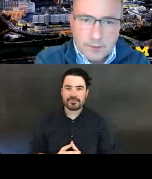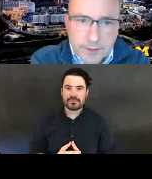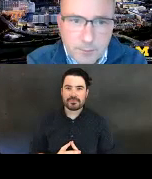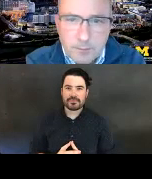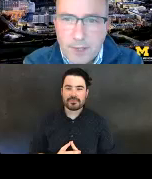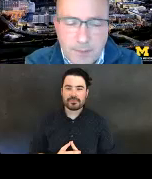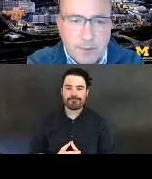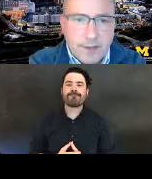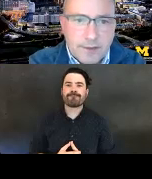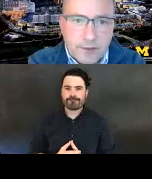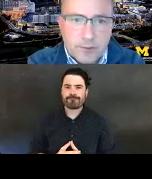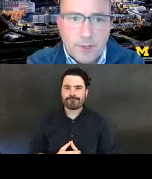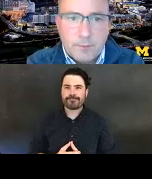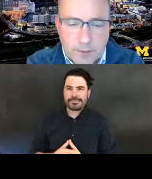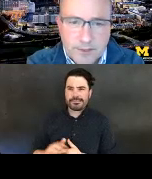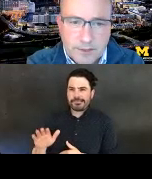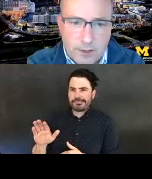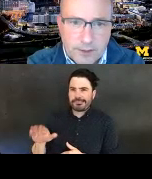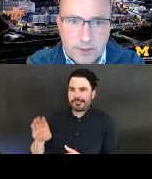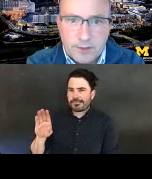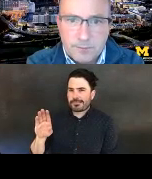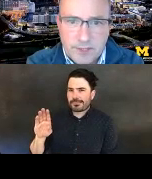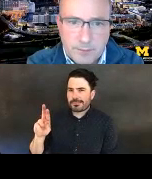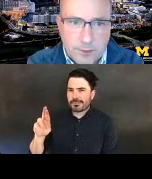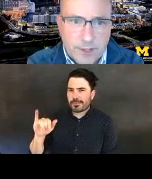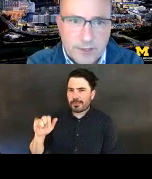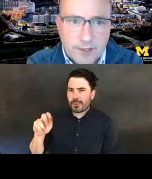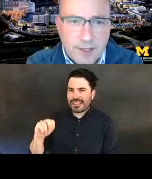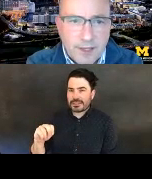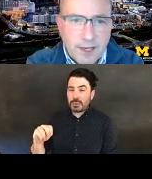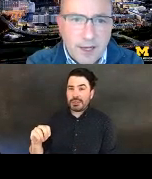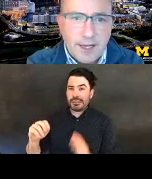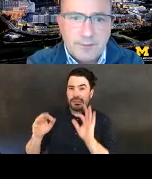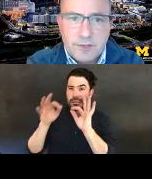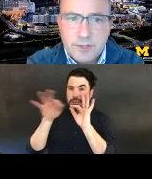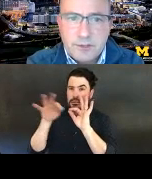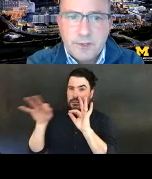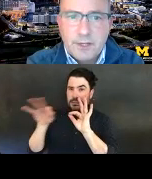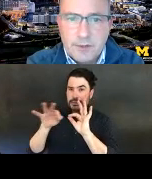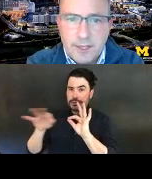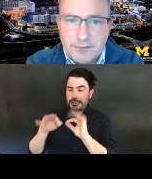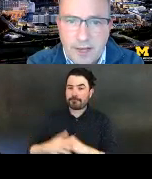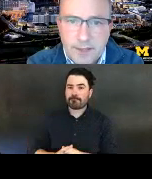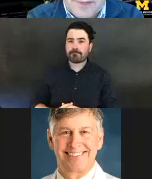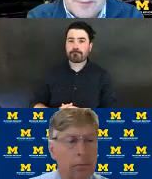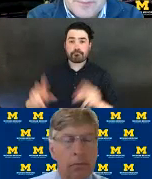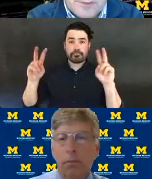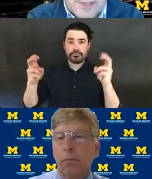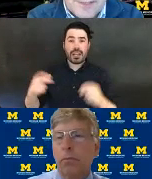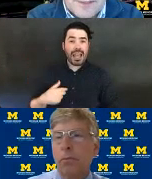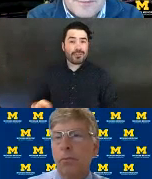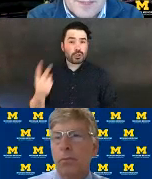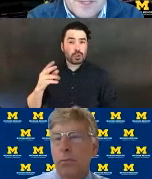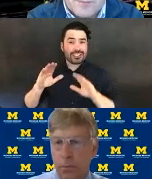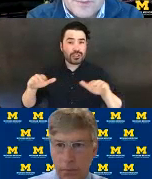All right, so maybe Brian, this is you as well. It's a longish statement and question. I have 2 children under the age of 5. I've been